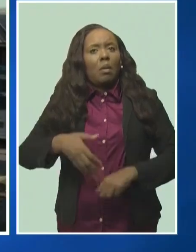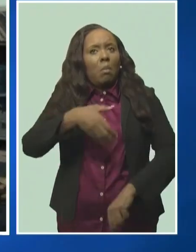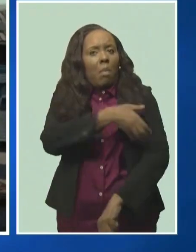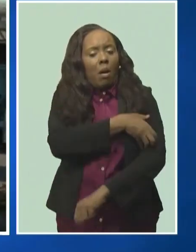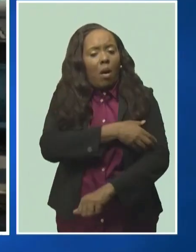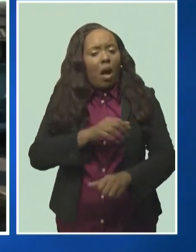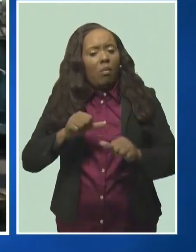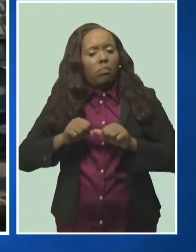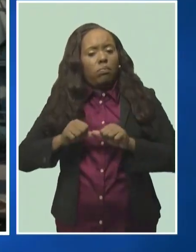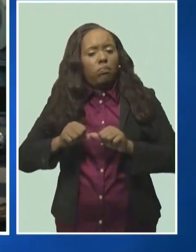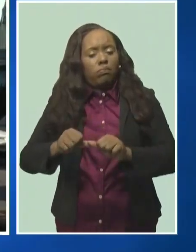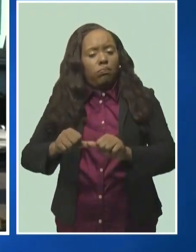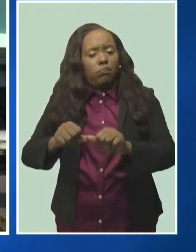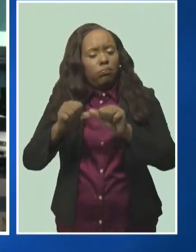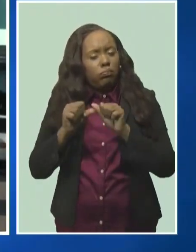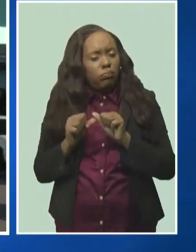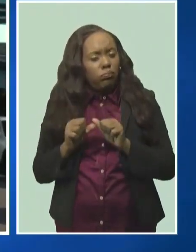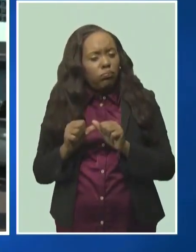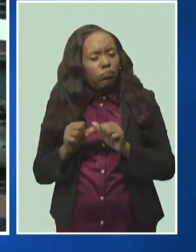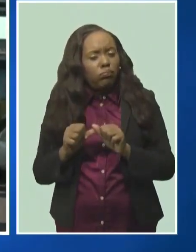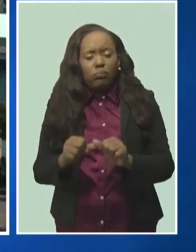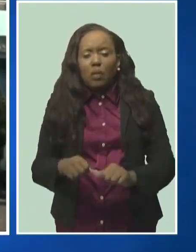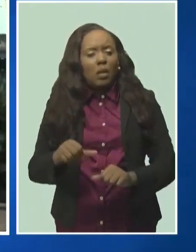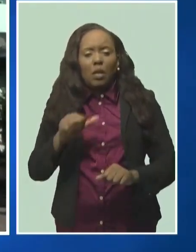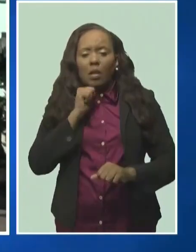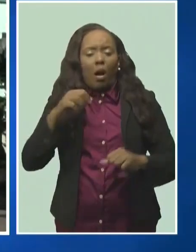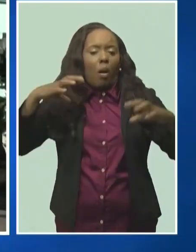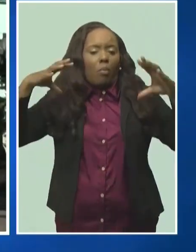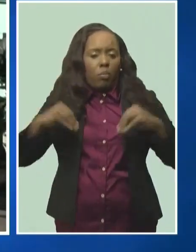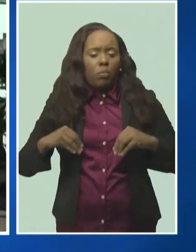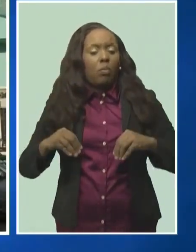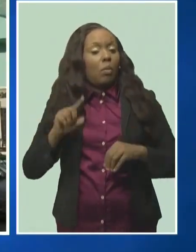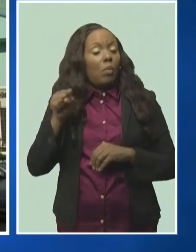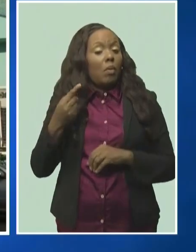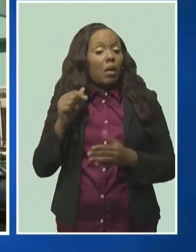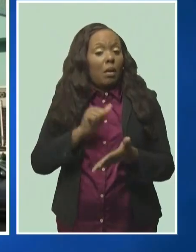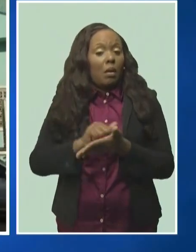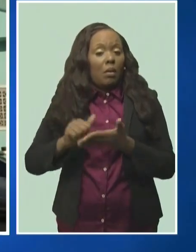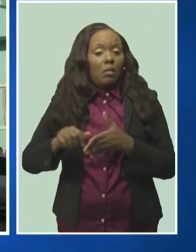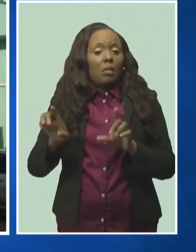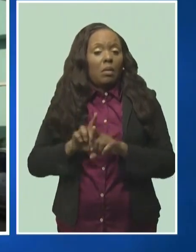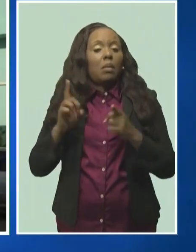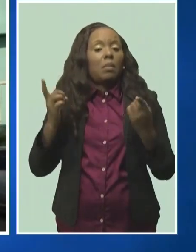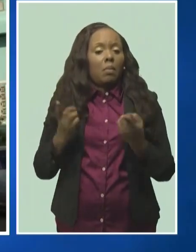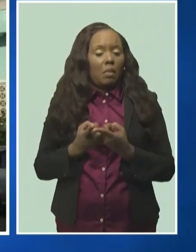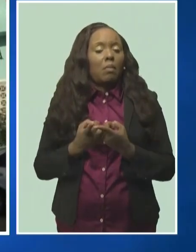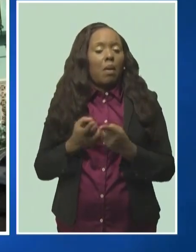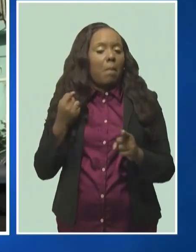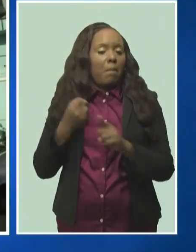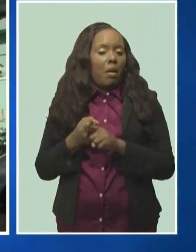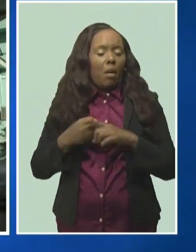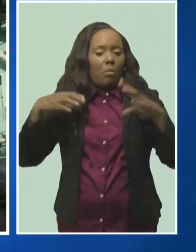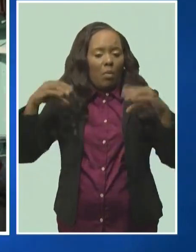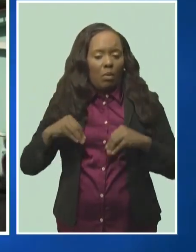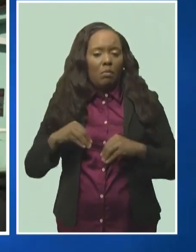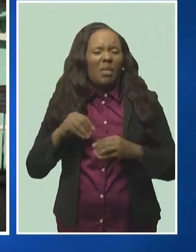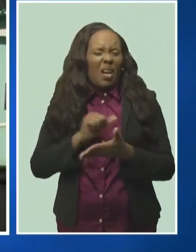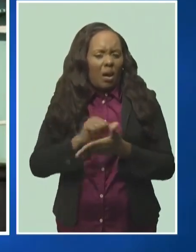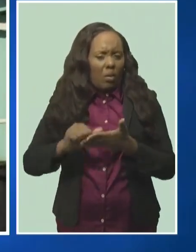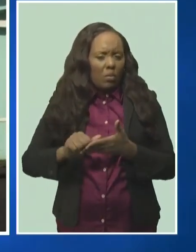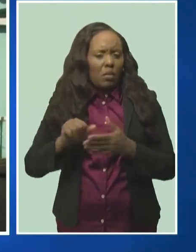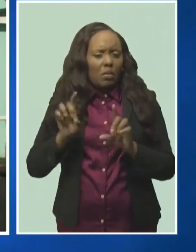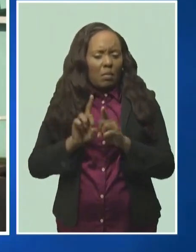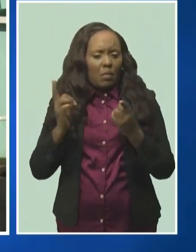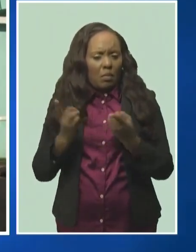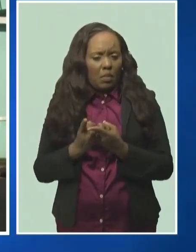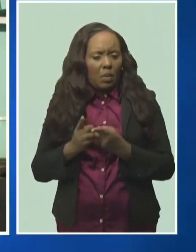plant continued uninterrupted, with the exception of the accounts department, which was impacted by the affected UPS. Now, power